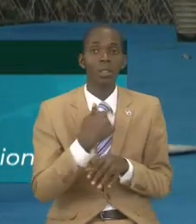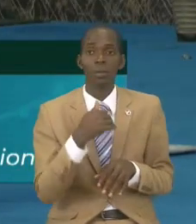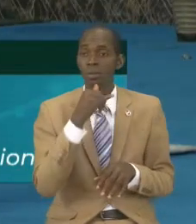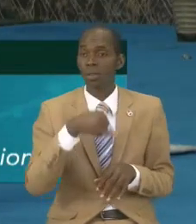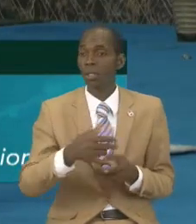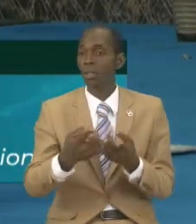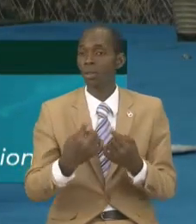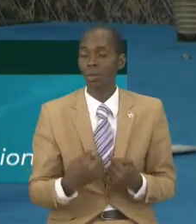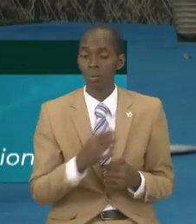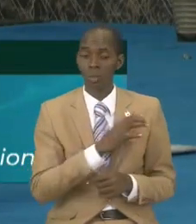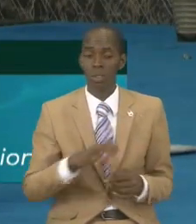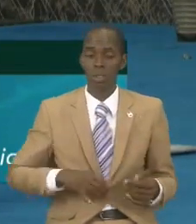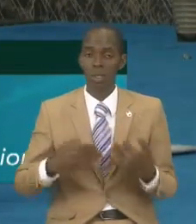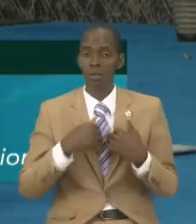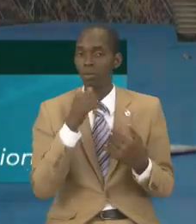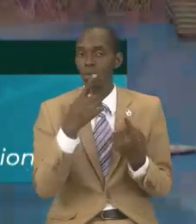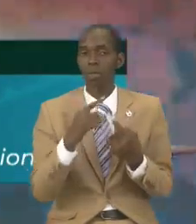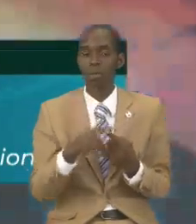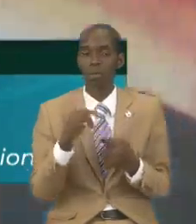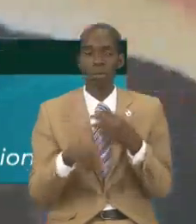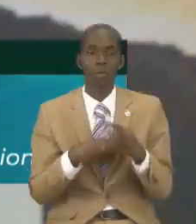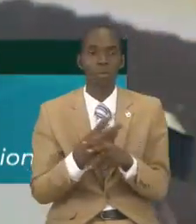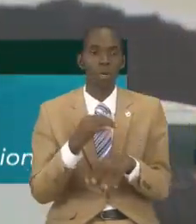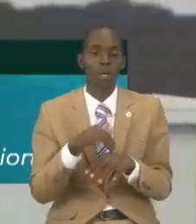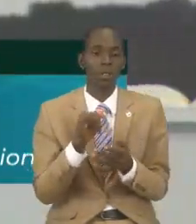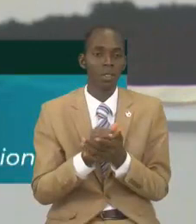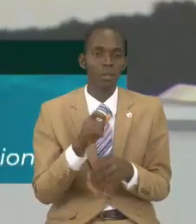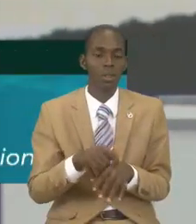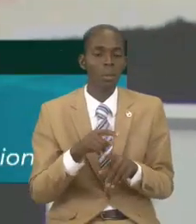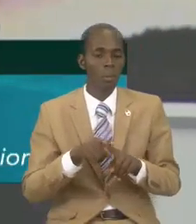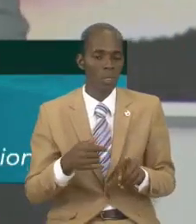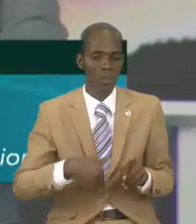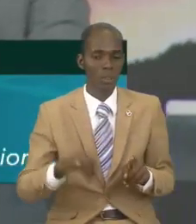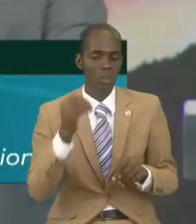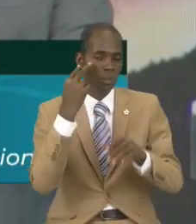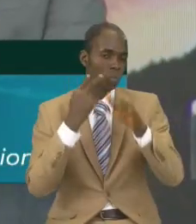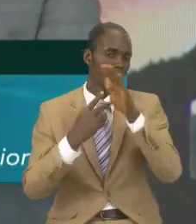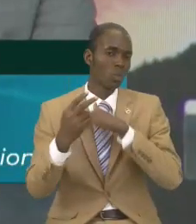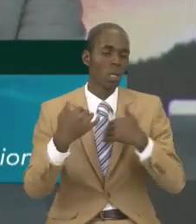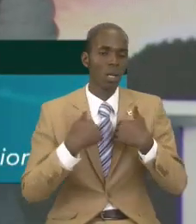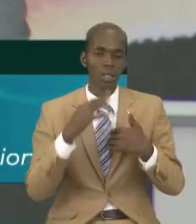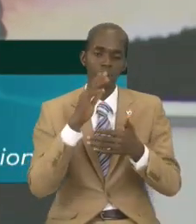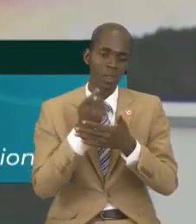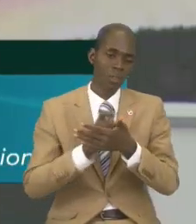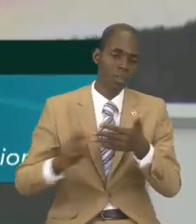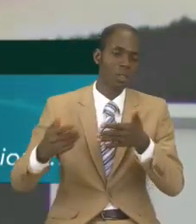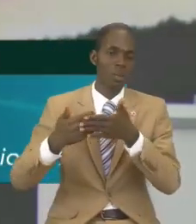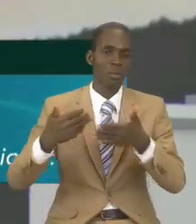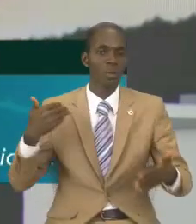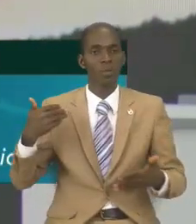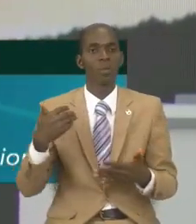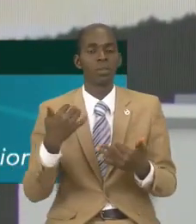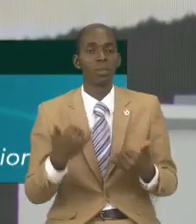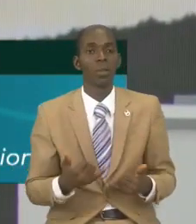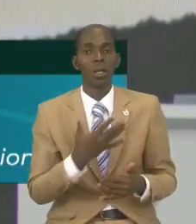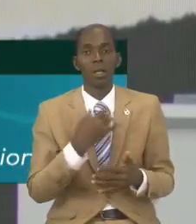world at that time. And yet, the prophecy had been written. they look upon him